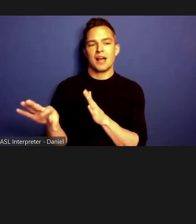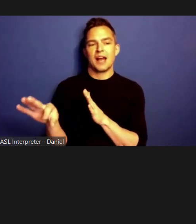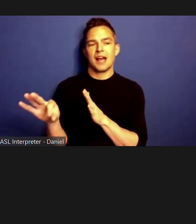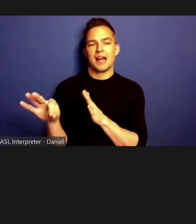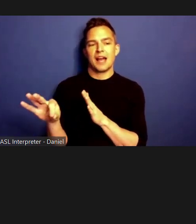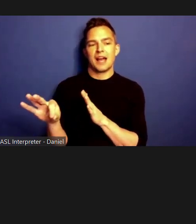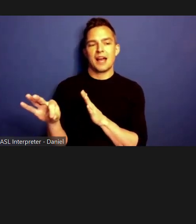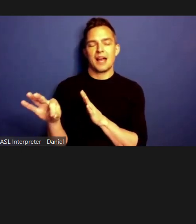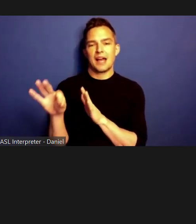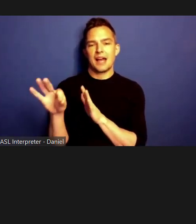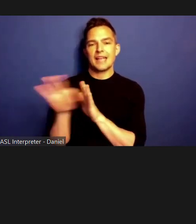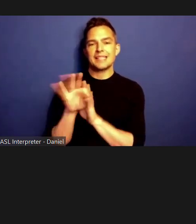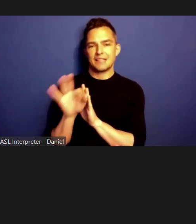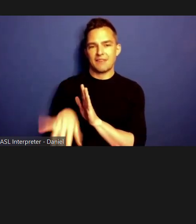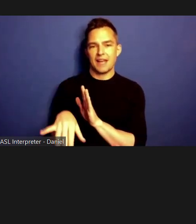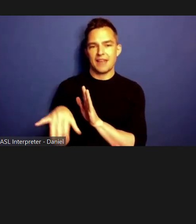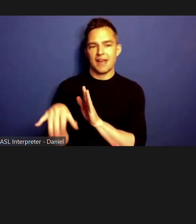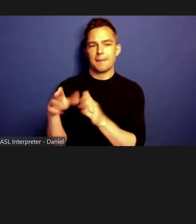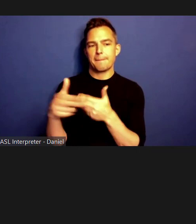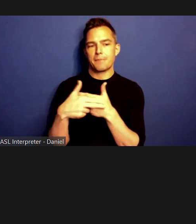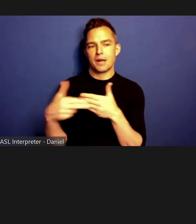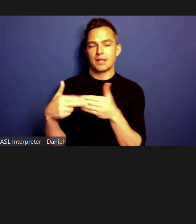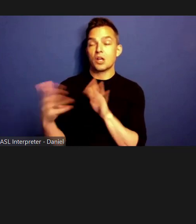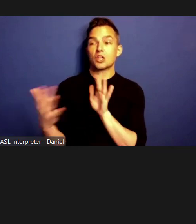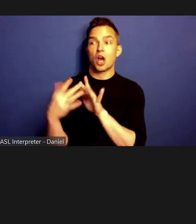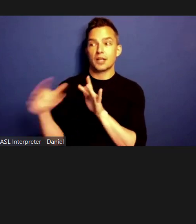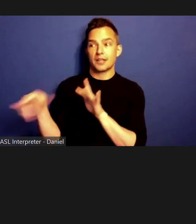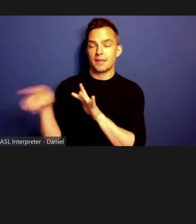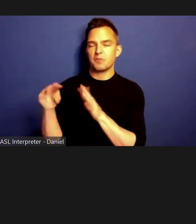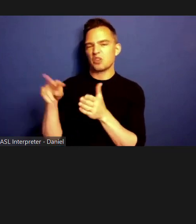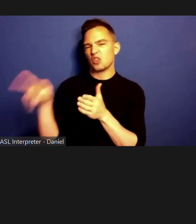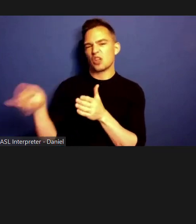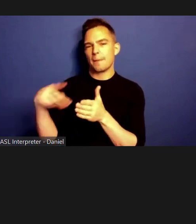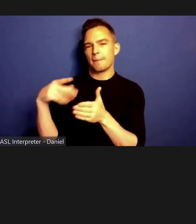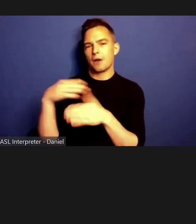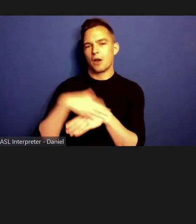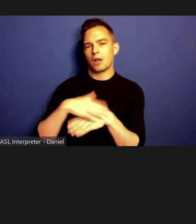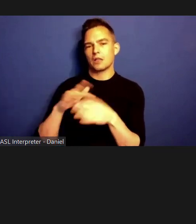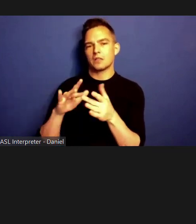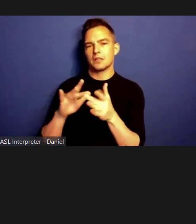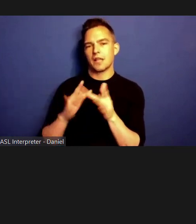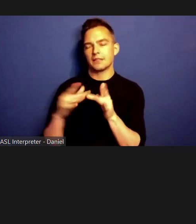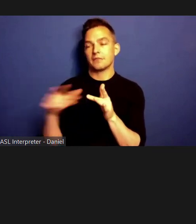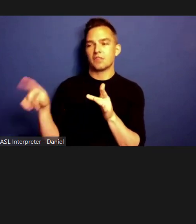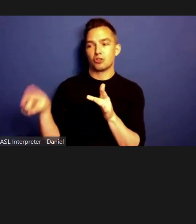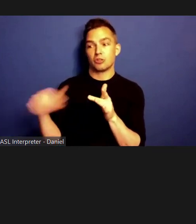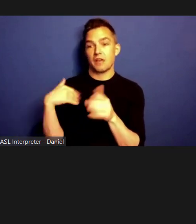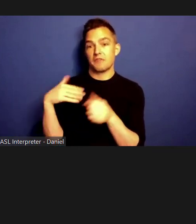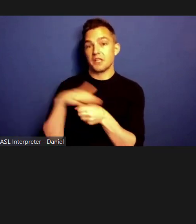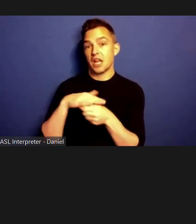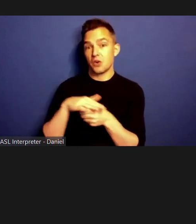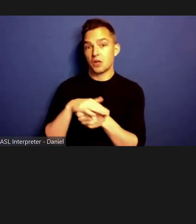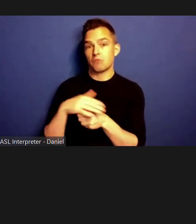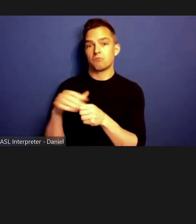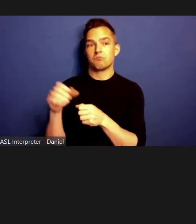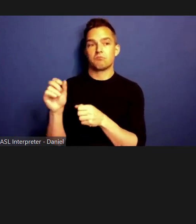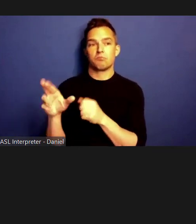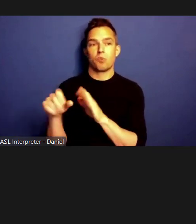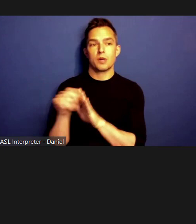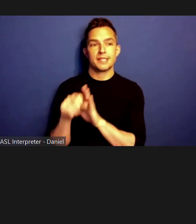then contact them. You can usually look them up online and they should have an area or state